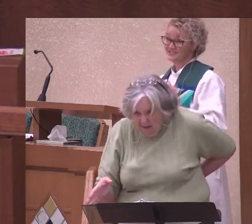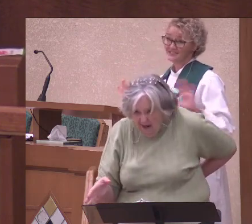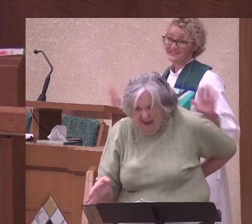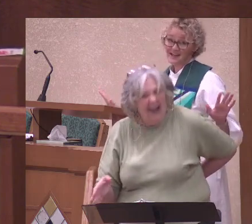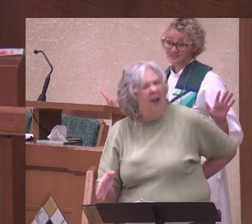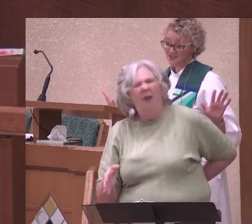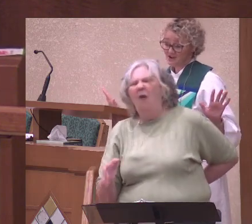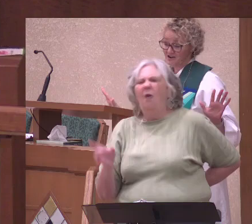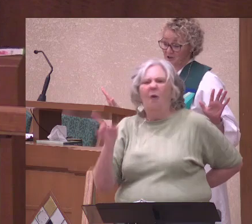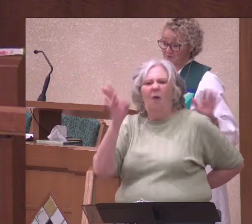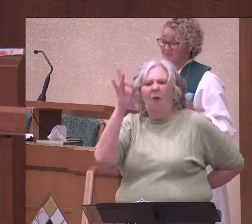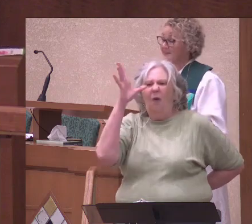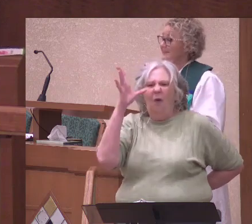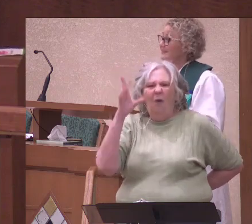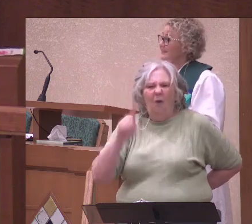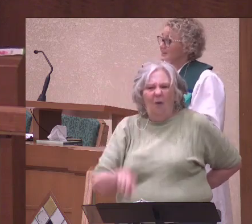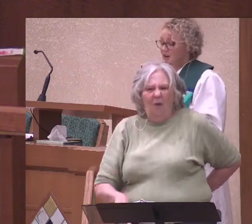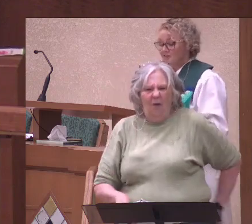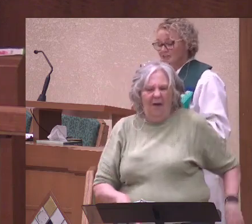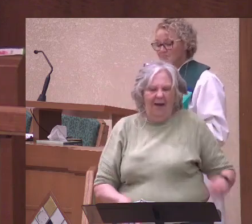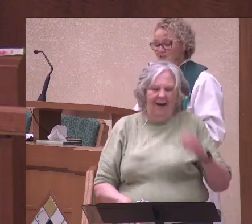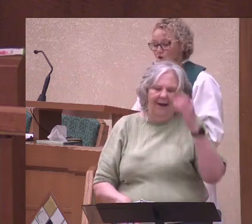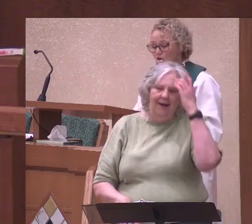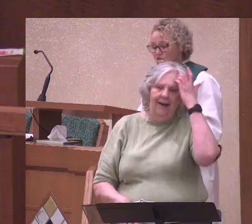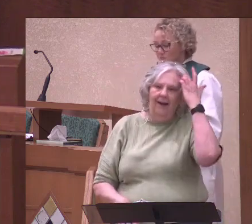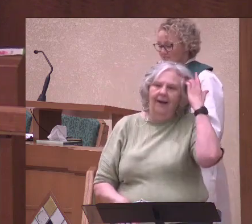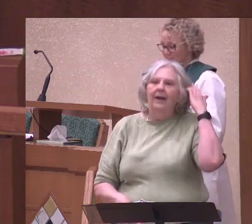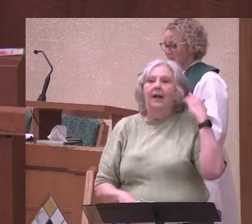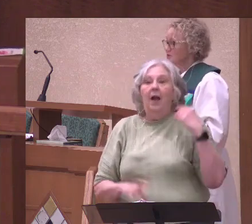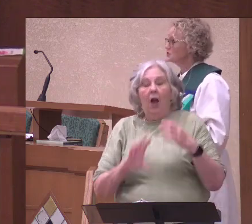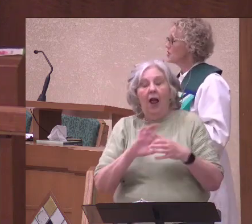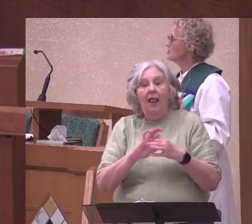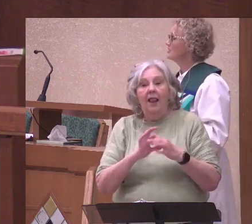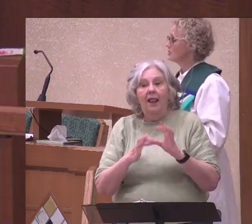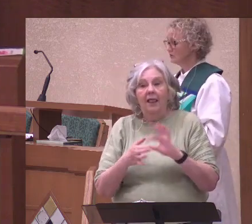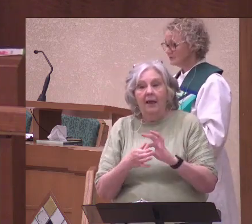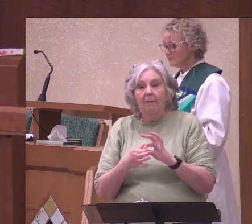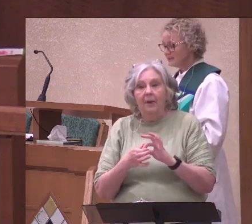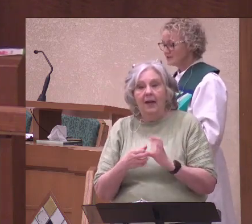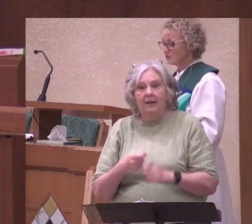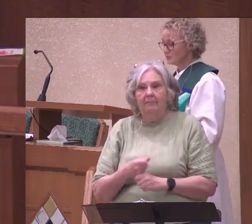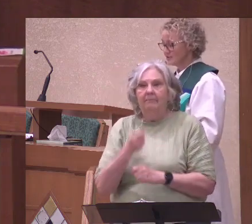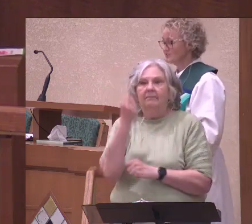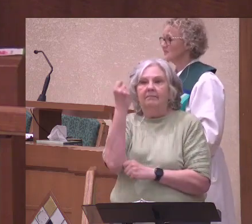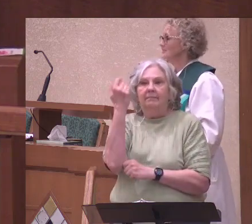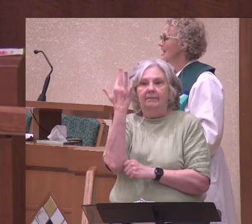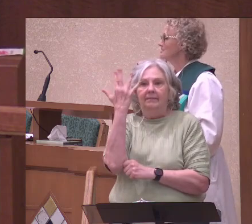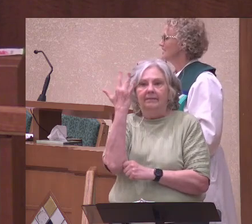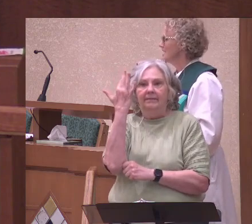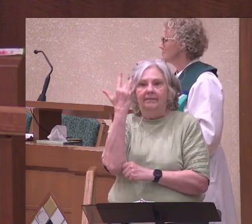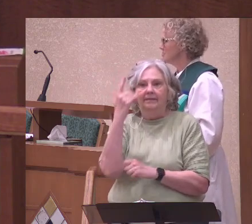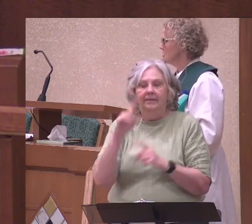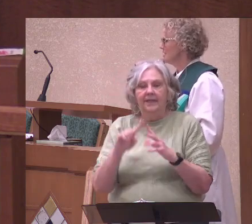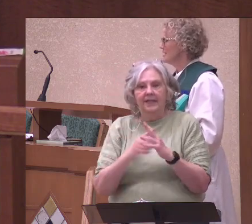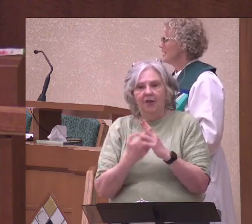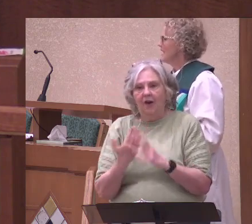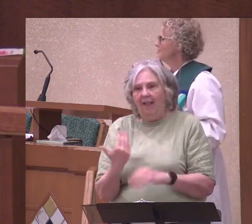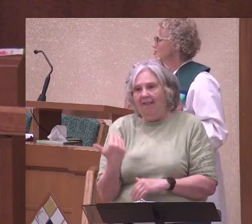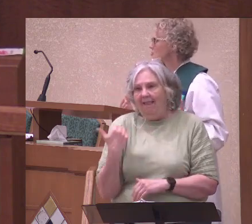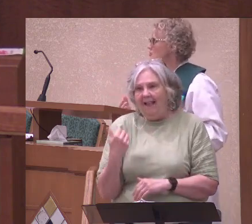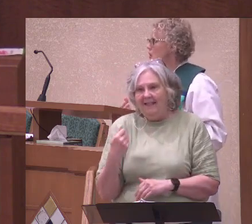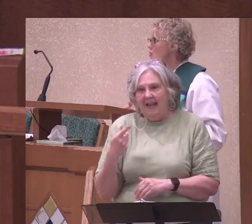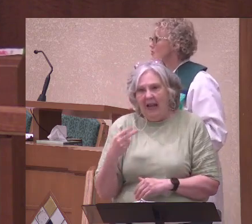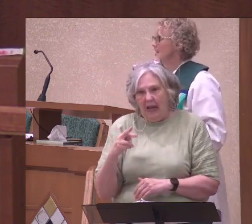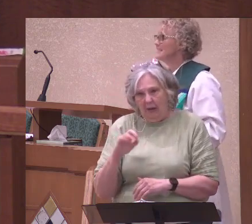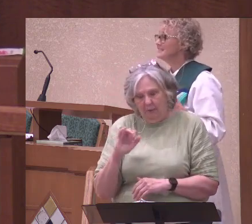a disaster. The Olympic torch relay started in Olympia, Greece last April. And